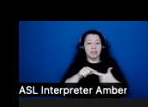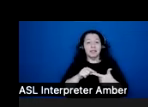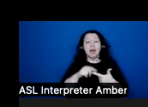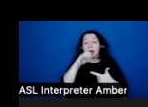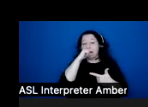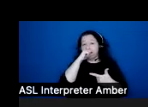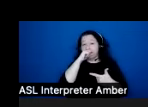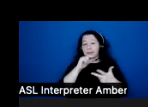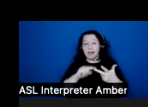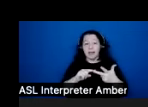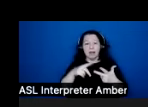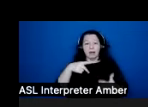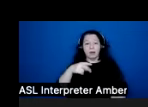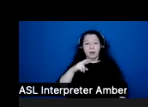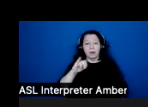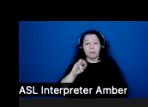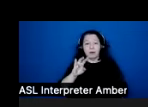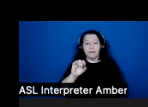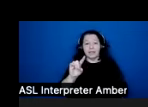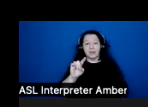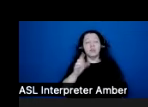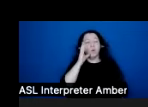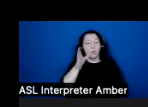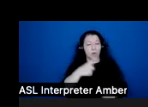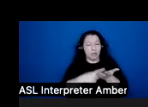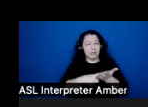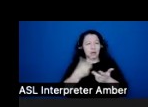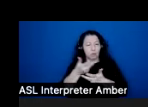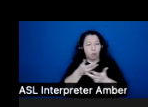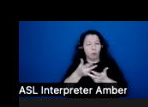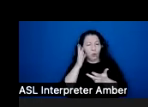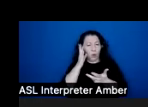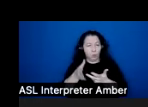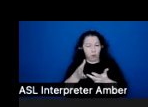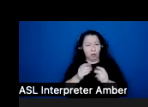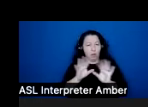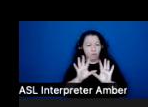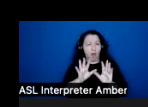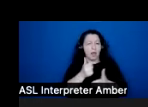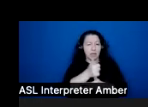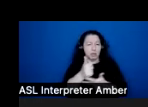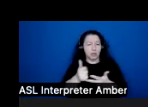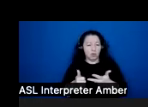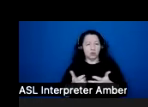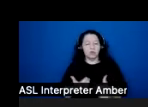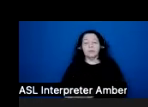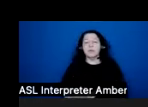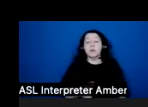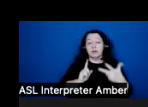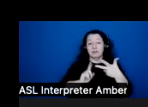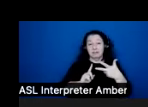we will go through all three of these. But when you're talking about